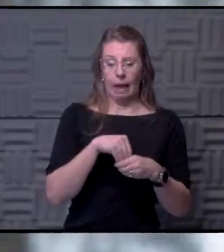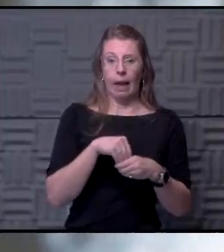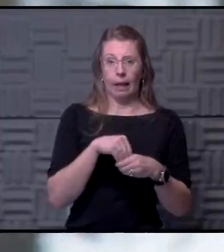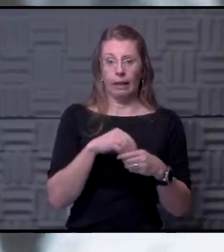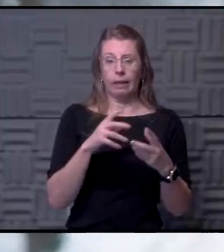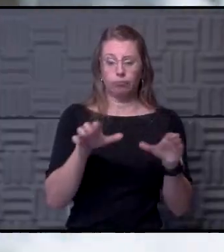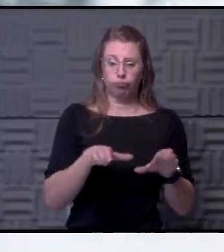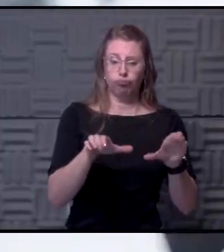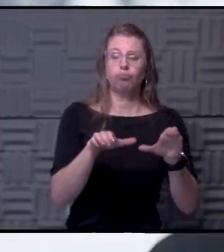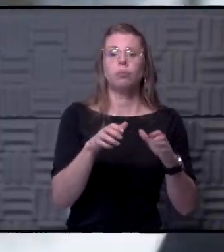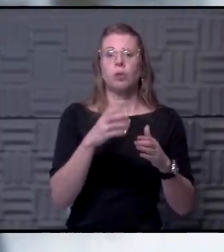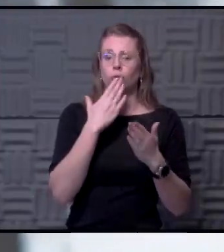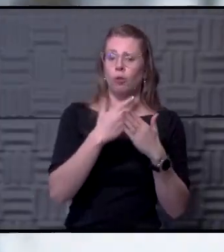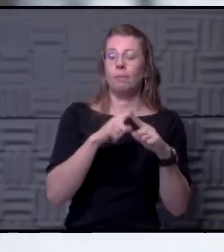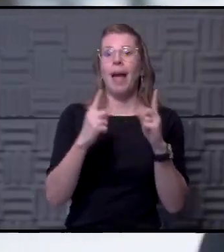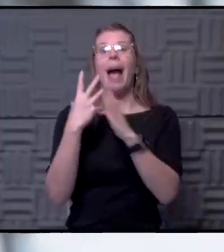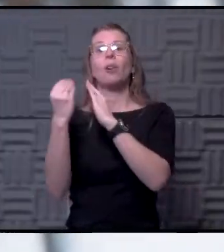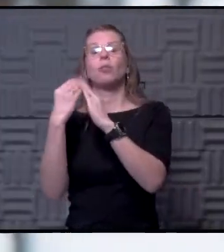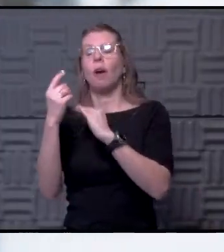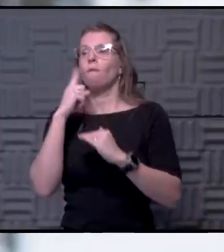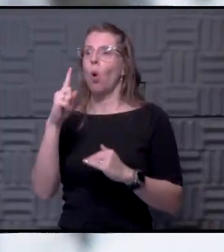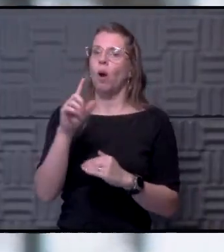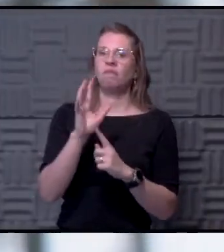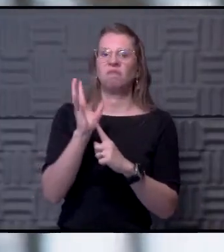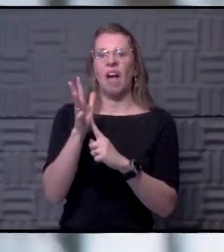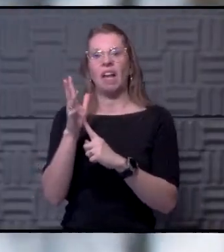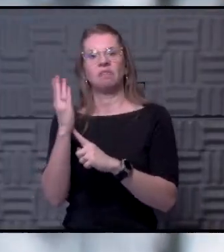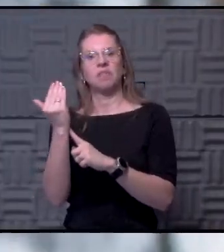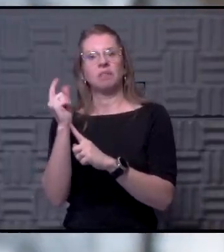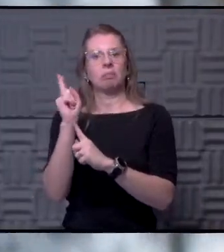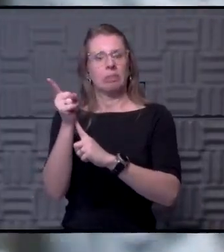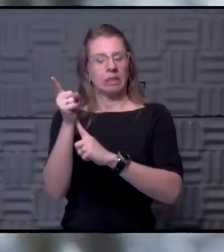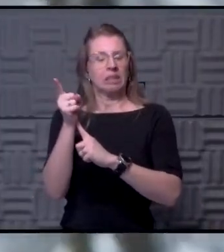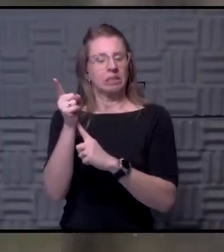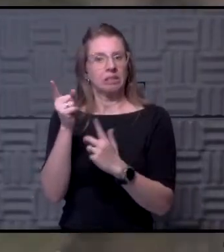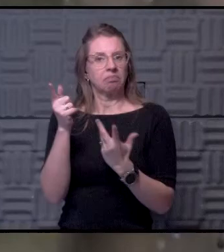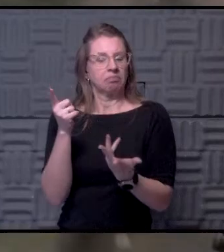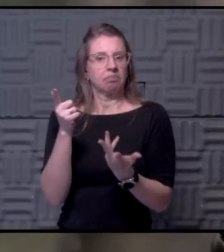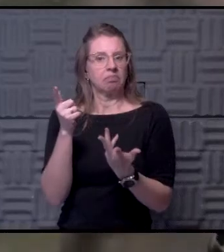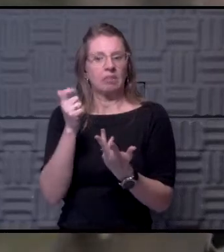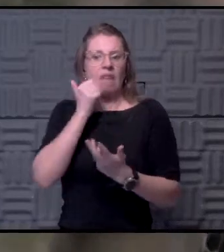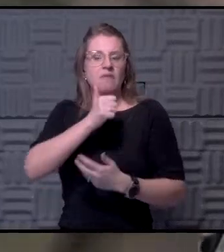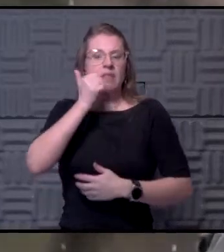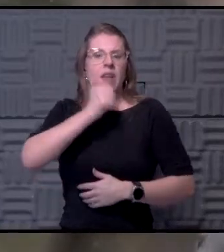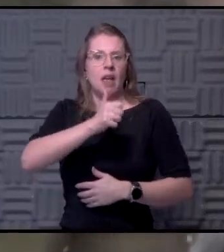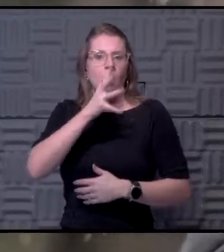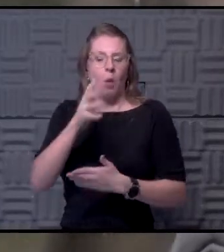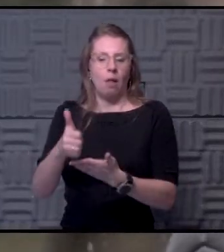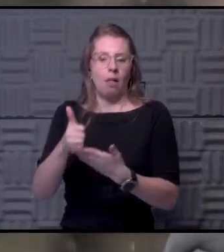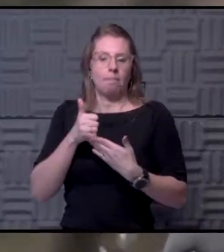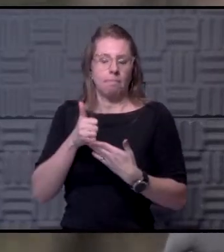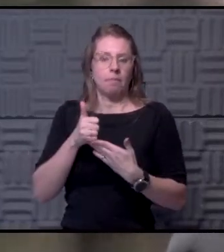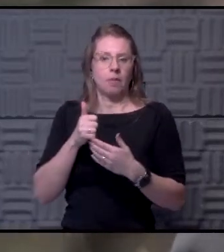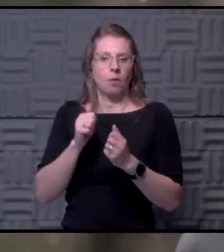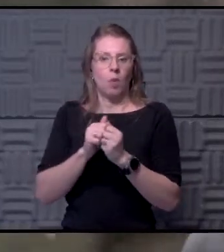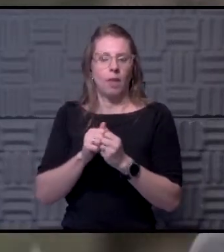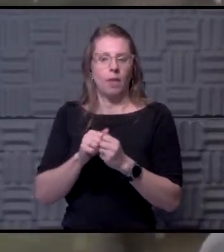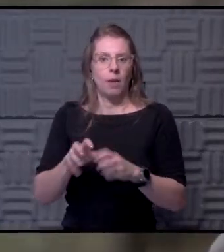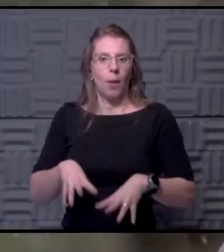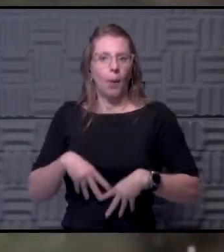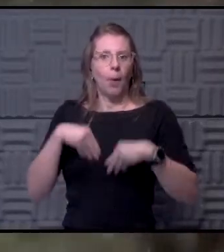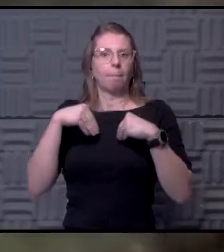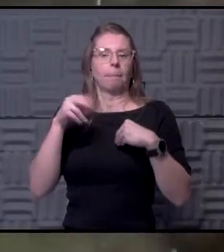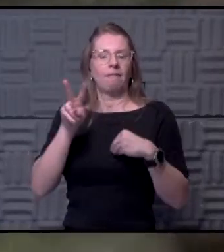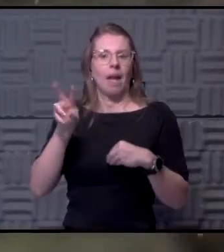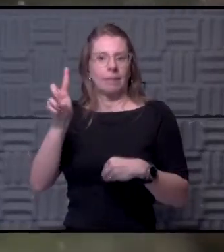good, but being able to get outside for at least 5 to 15 minutes a day is going to give us the vitamin D that we need